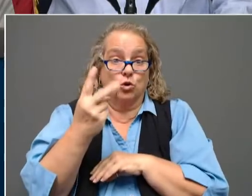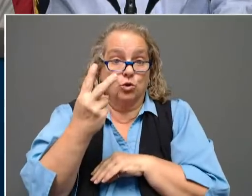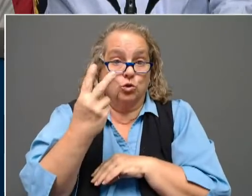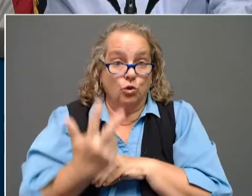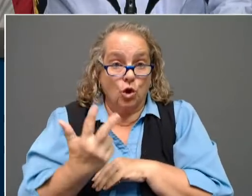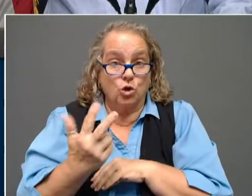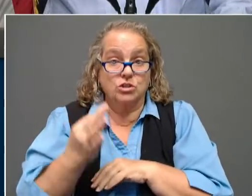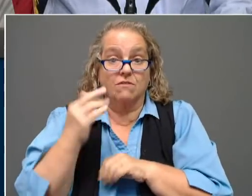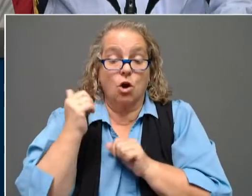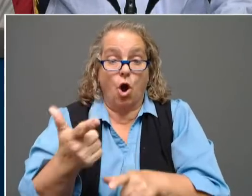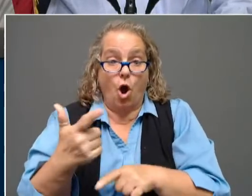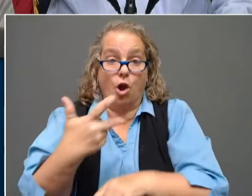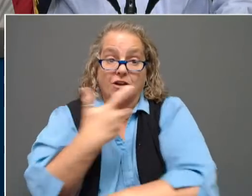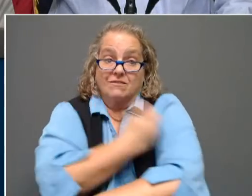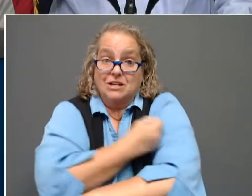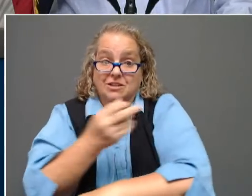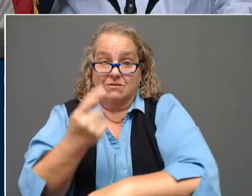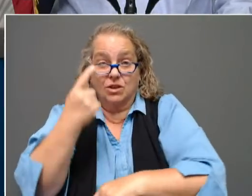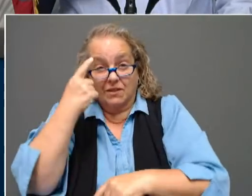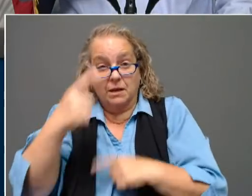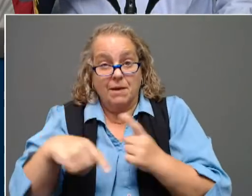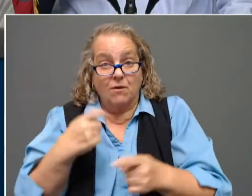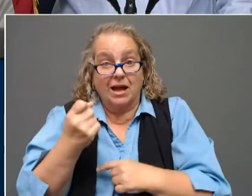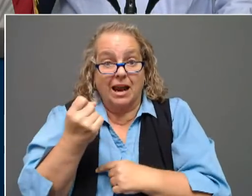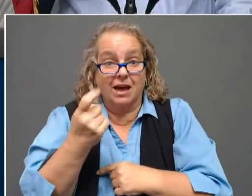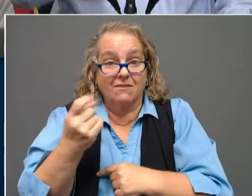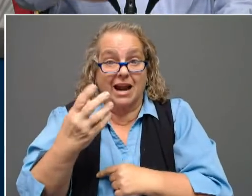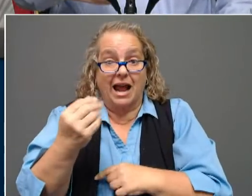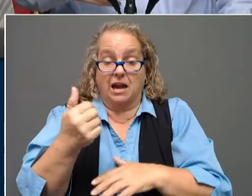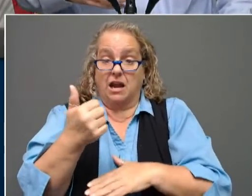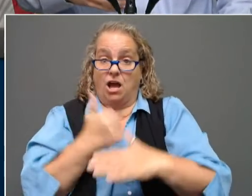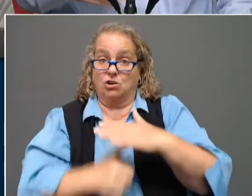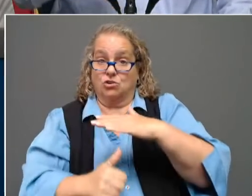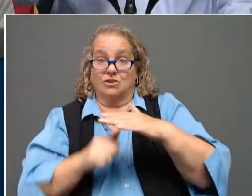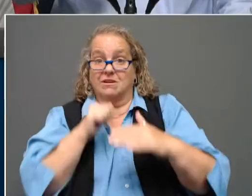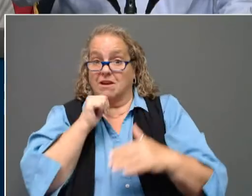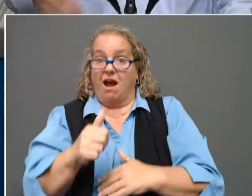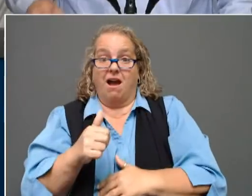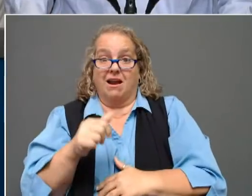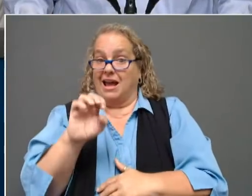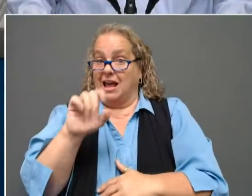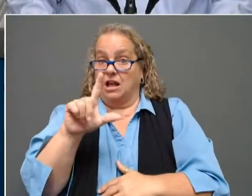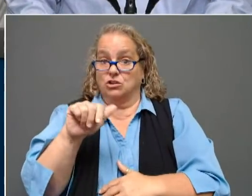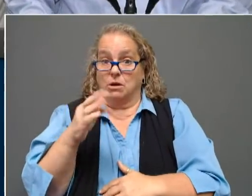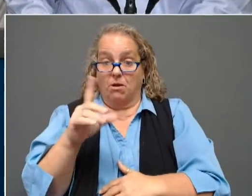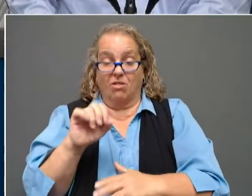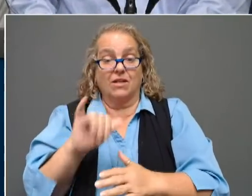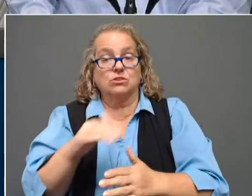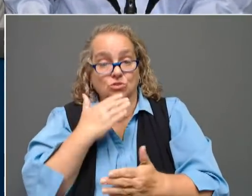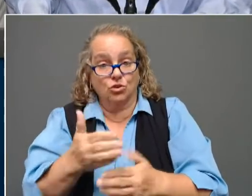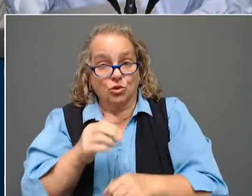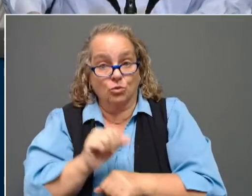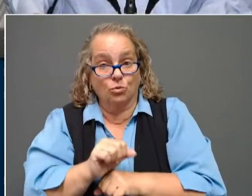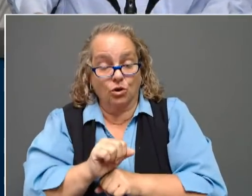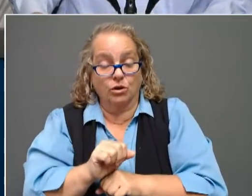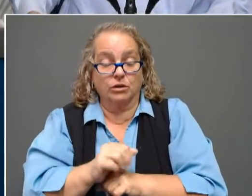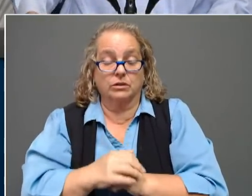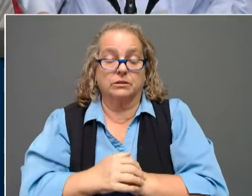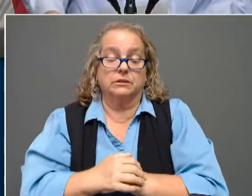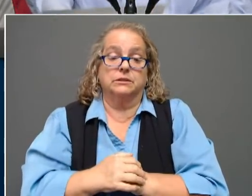about 11 and under not being eligible, that's really good work. Again, keep it up.